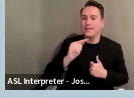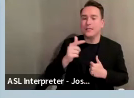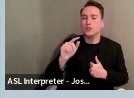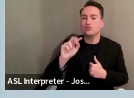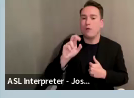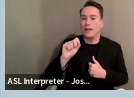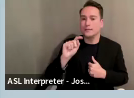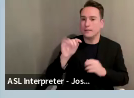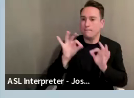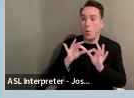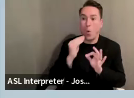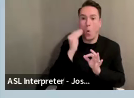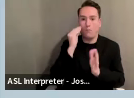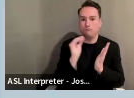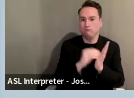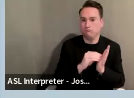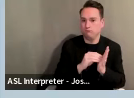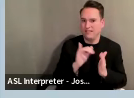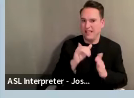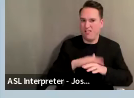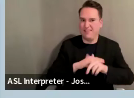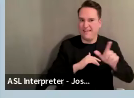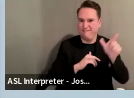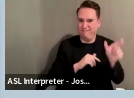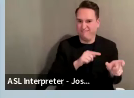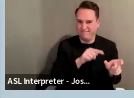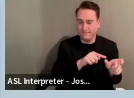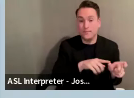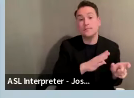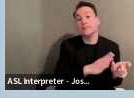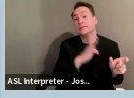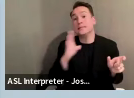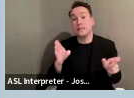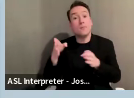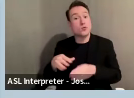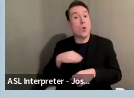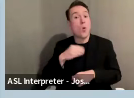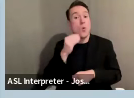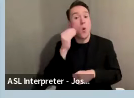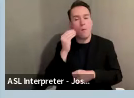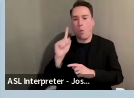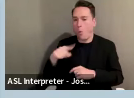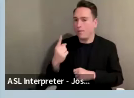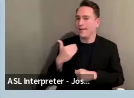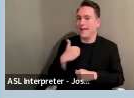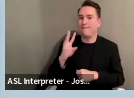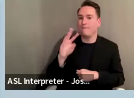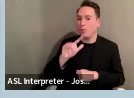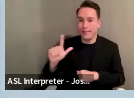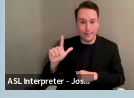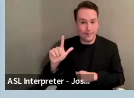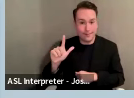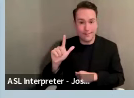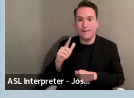trust, and that's reflected on the left side of the page, versus someone who had a home and only had a will or didn't have a will, and